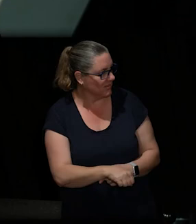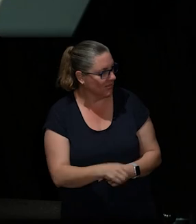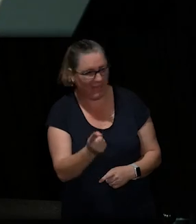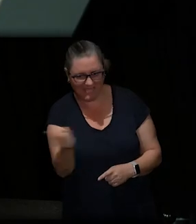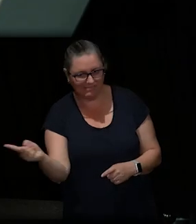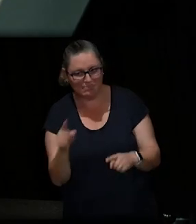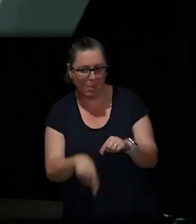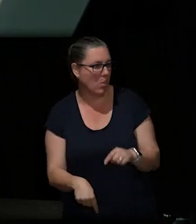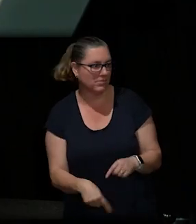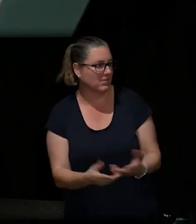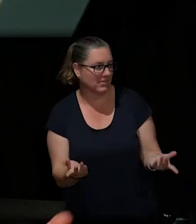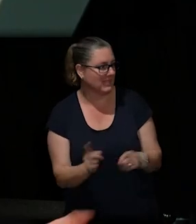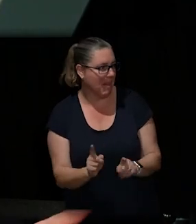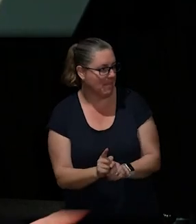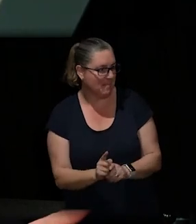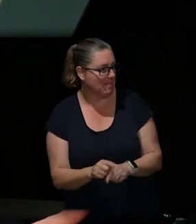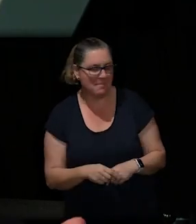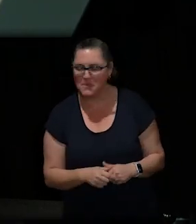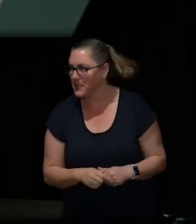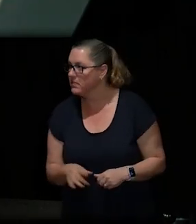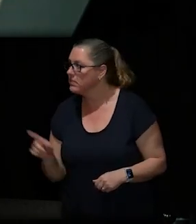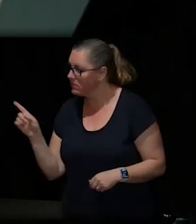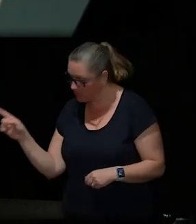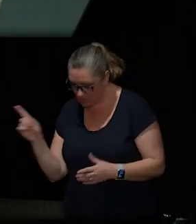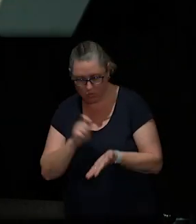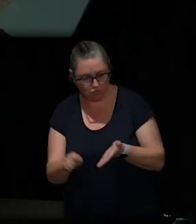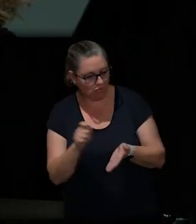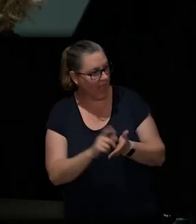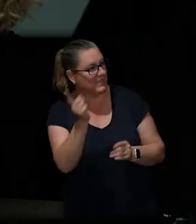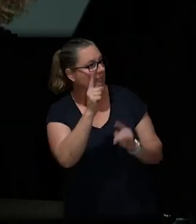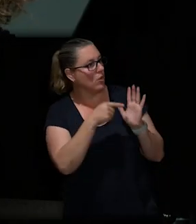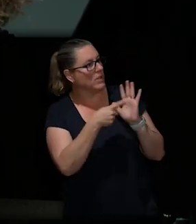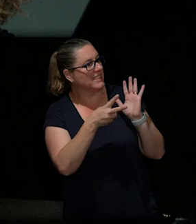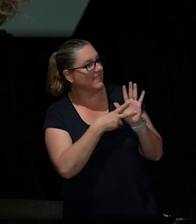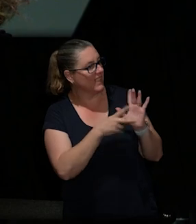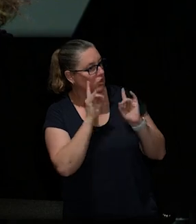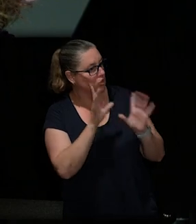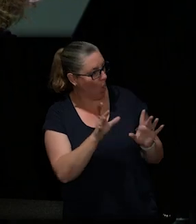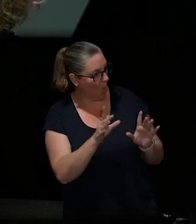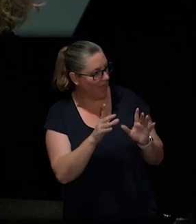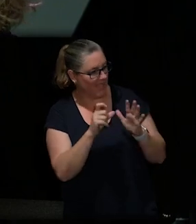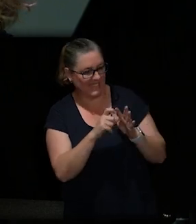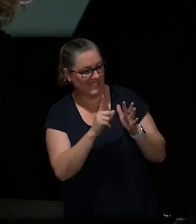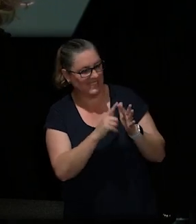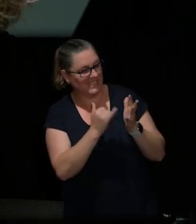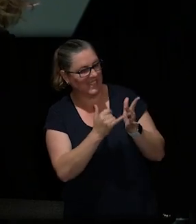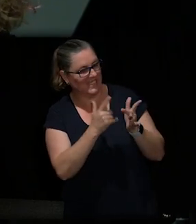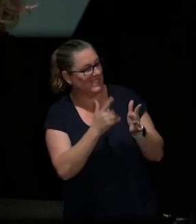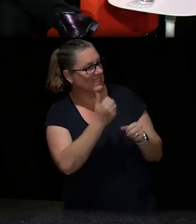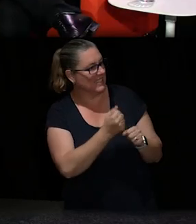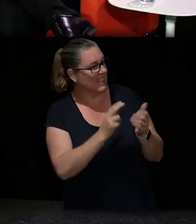You're writing now for a TV show. Yes. Designated Survivor, which I